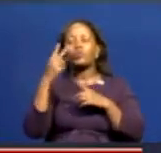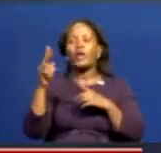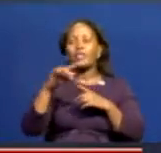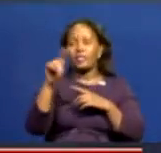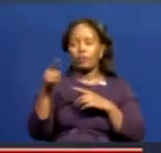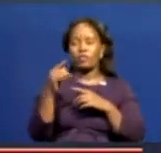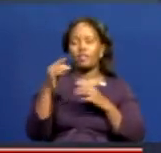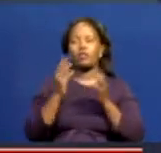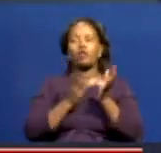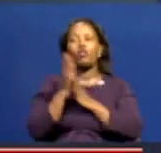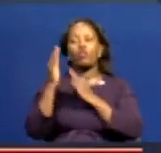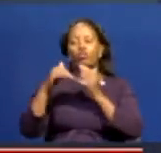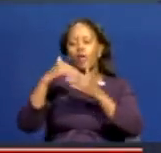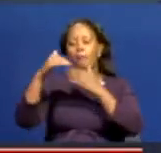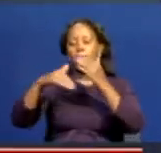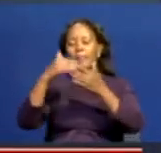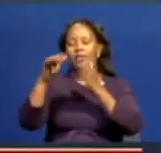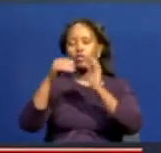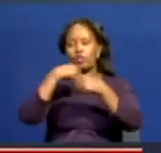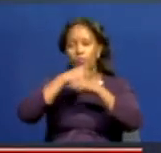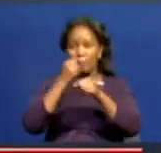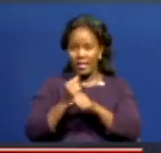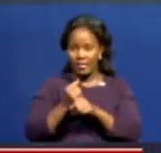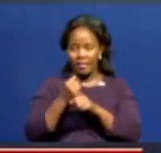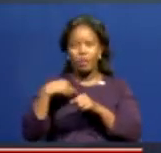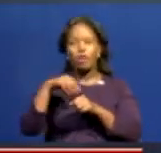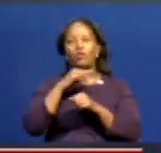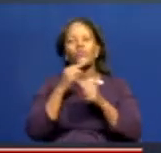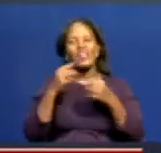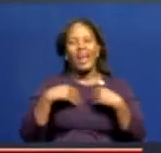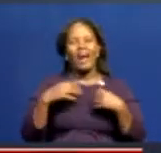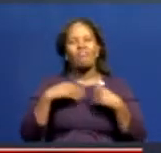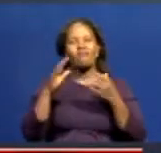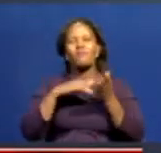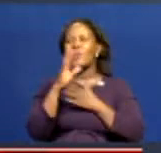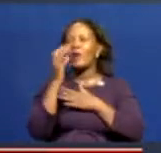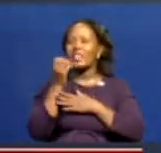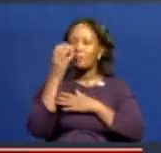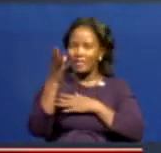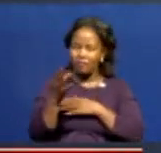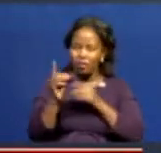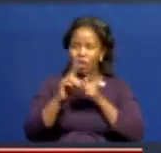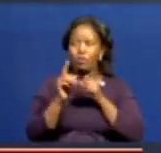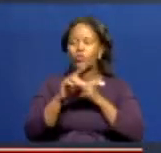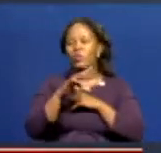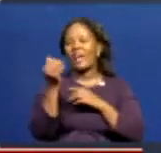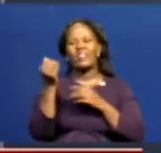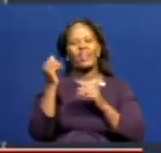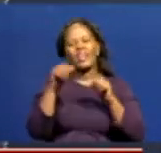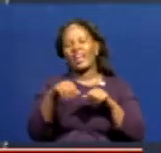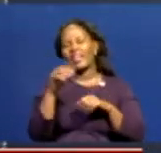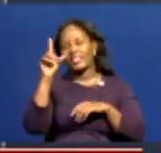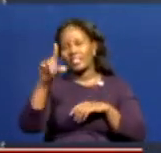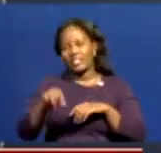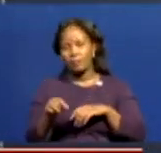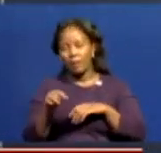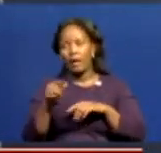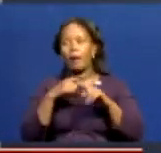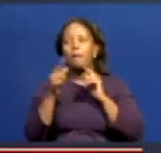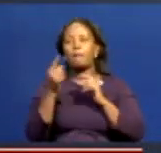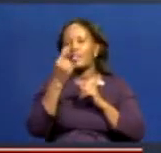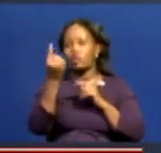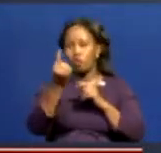material that it's made from. So the pure gold would be more expensive, the brass would be cheaper. Yeah. But they're only designed